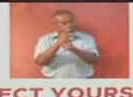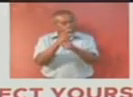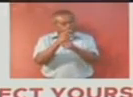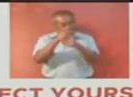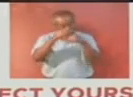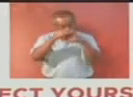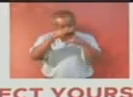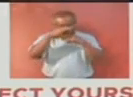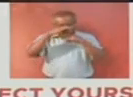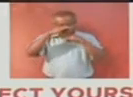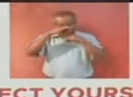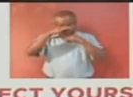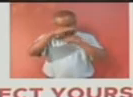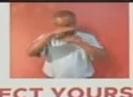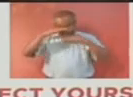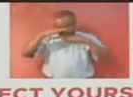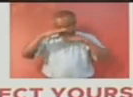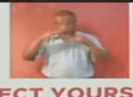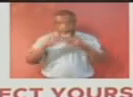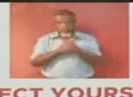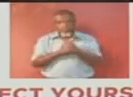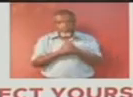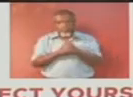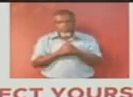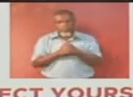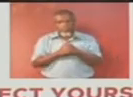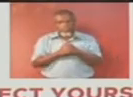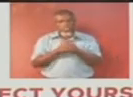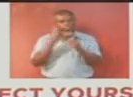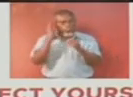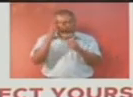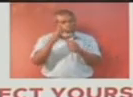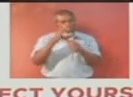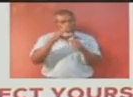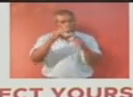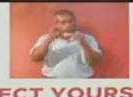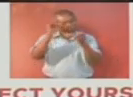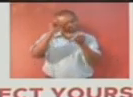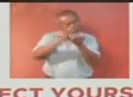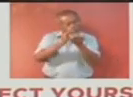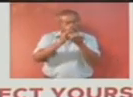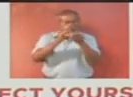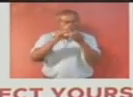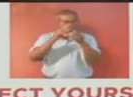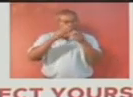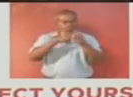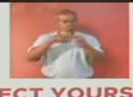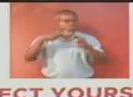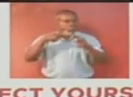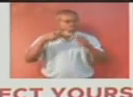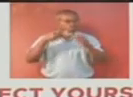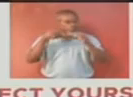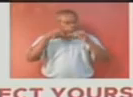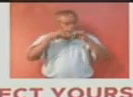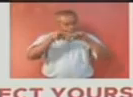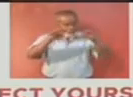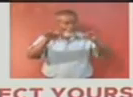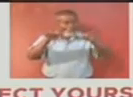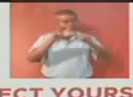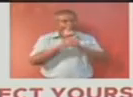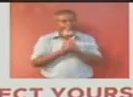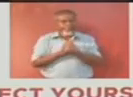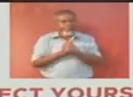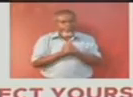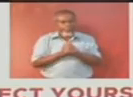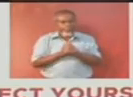is going to help to reduce that risk from what we now know is a more significant pathway for transmission. And with respect to the number of people vaccinated